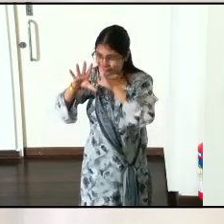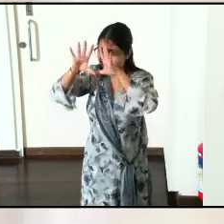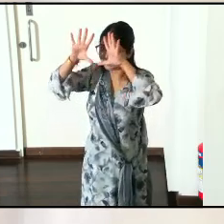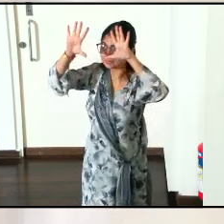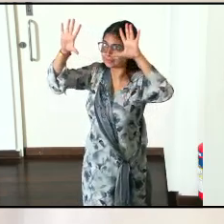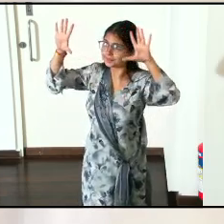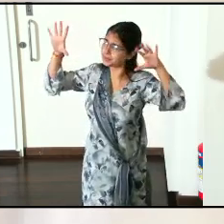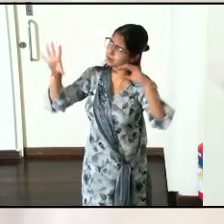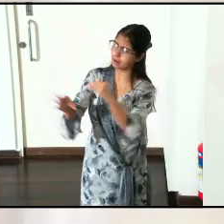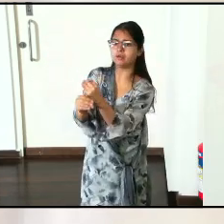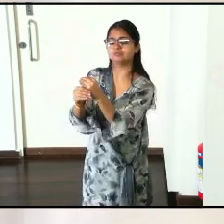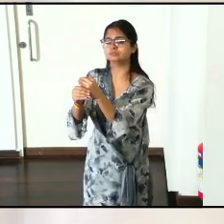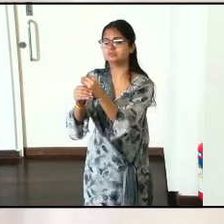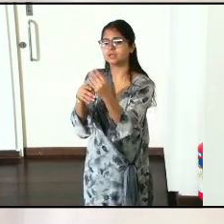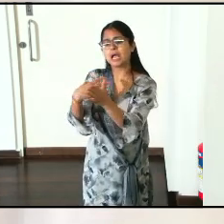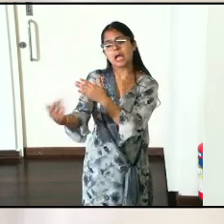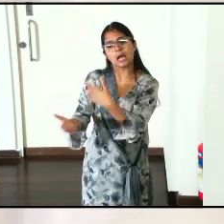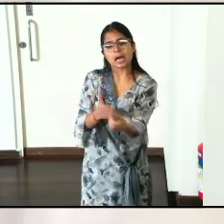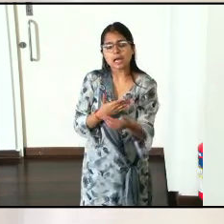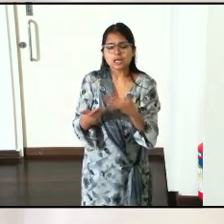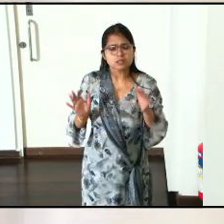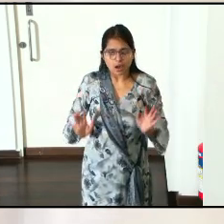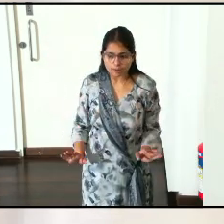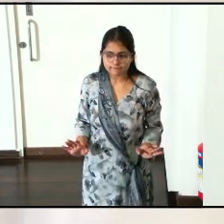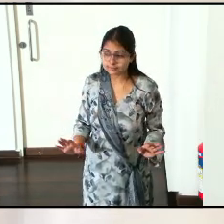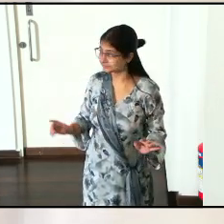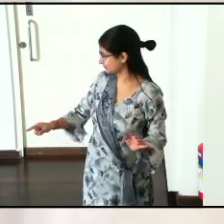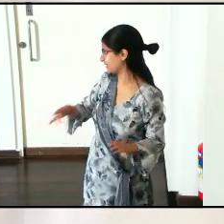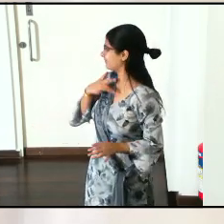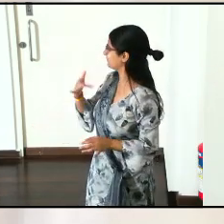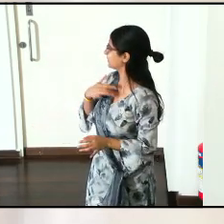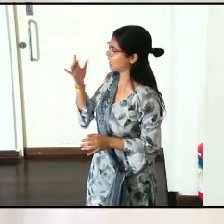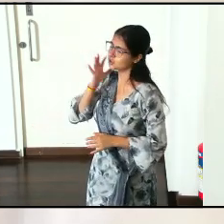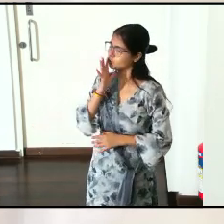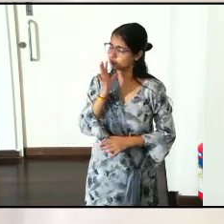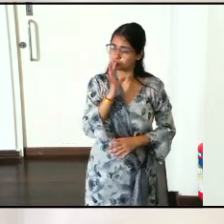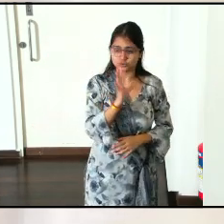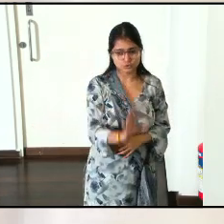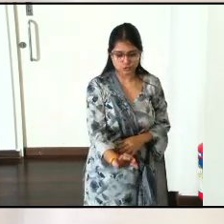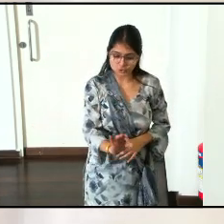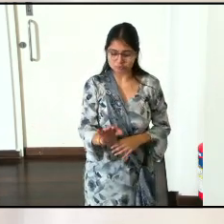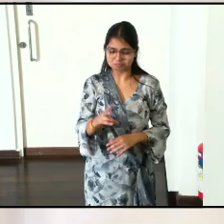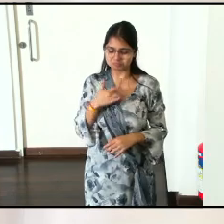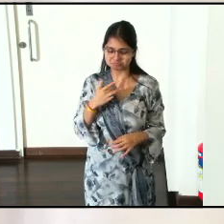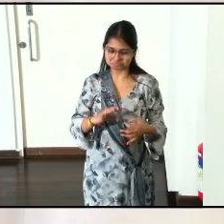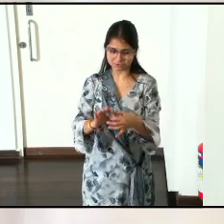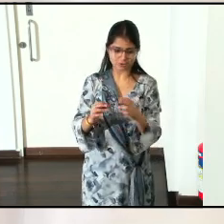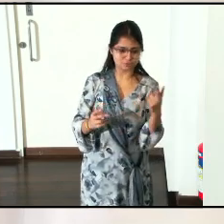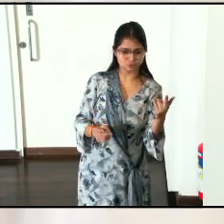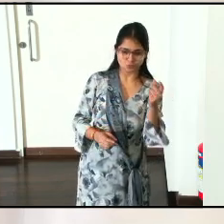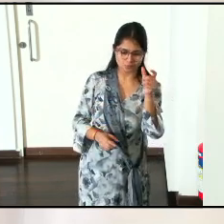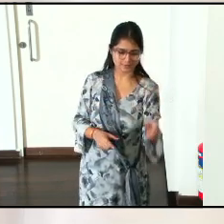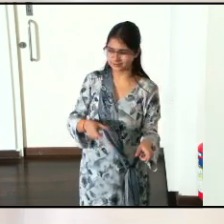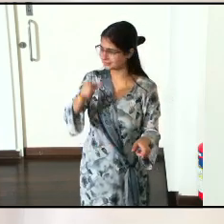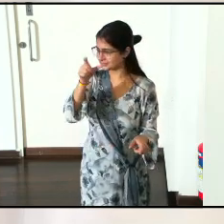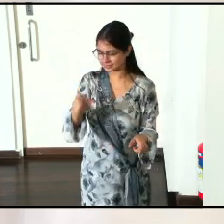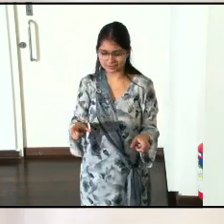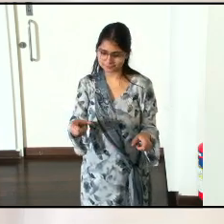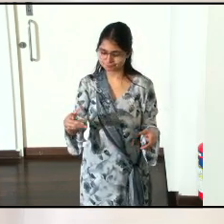to anything that was told to her. So I think that's a really interesting combination,